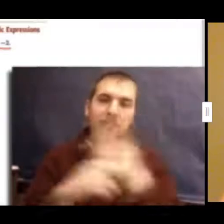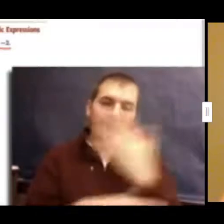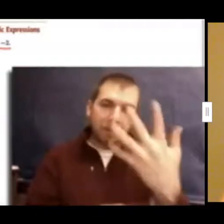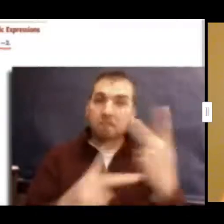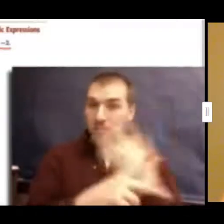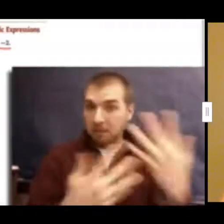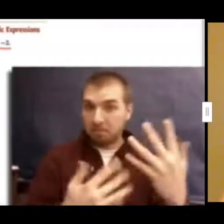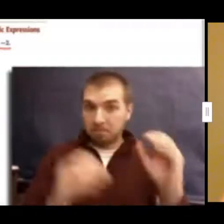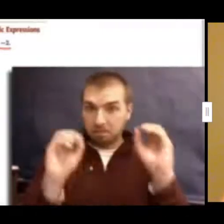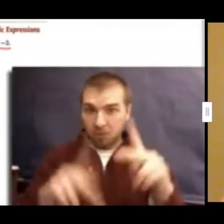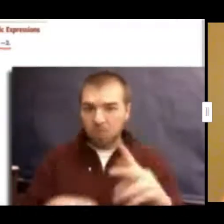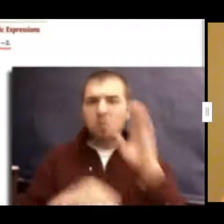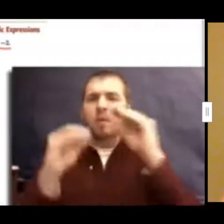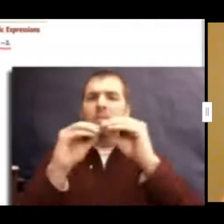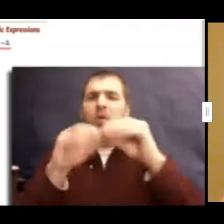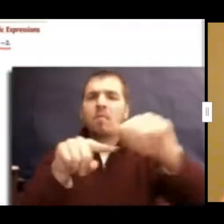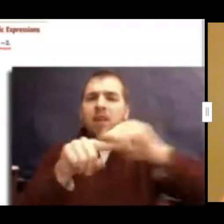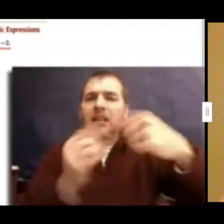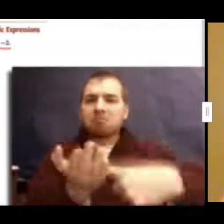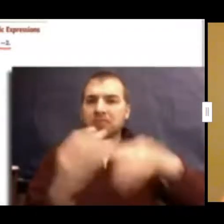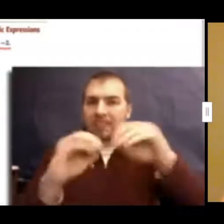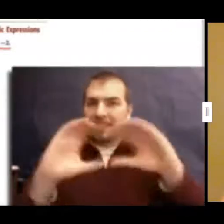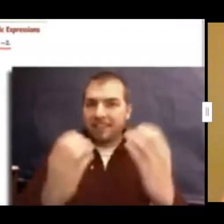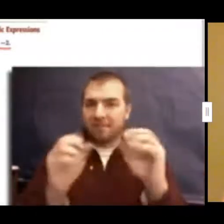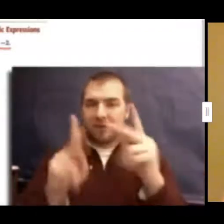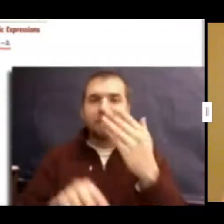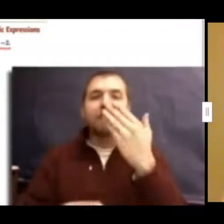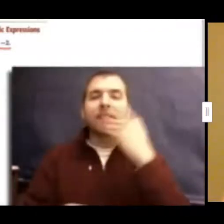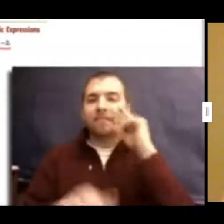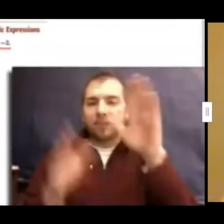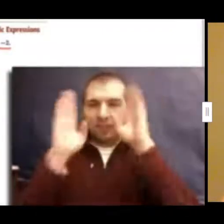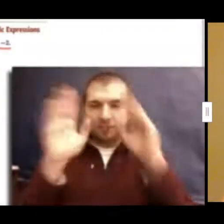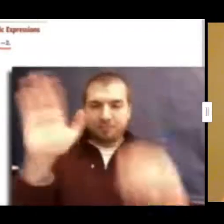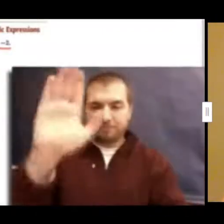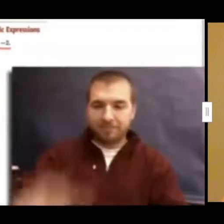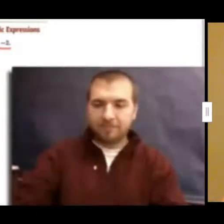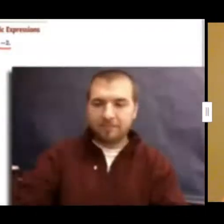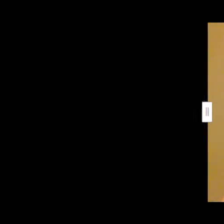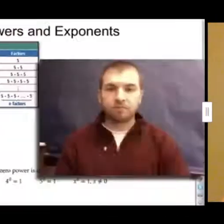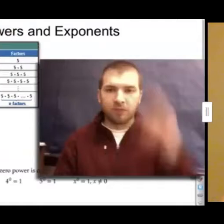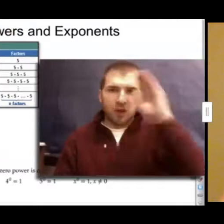itself. Again, it's a 5 to the 4th power doesn't mean 5 times 4. It